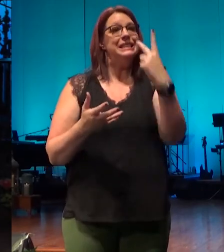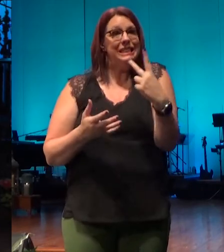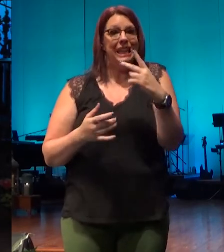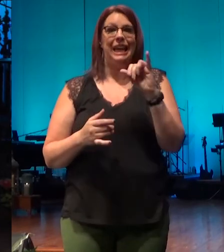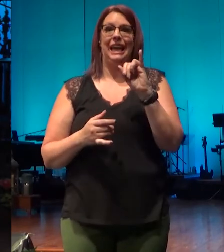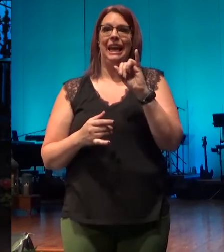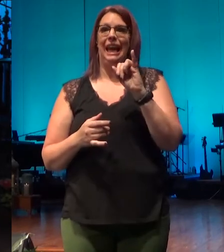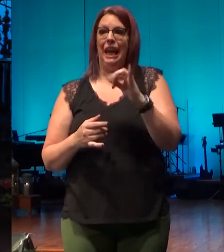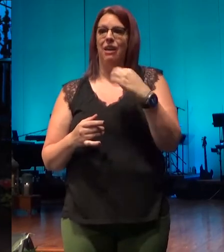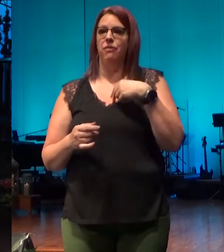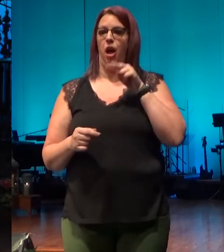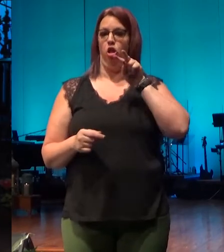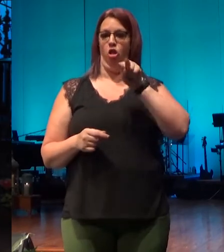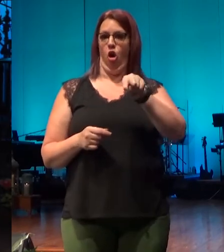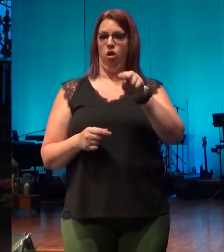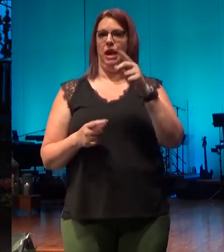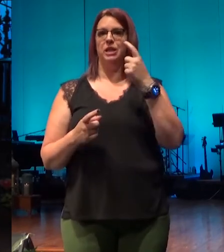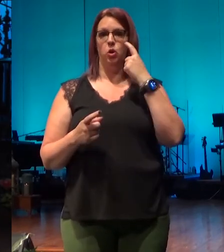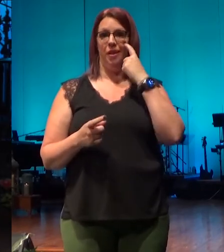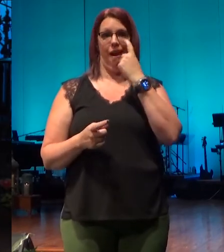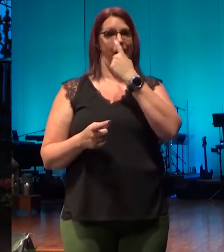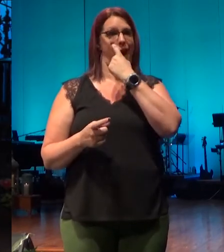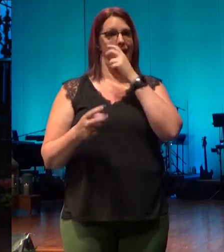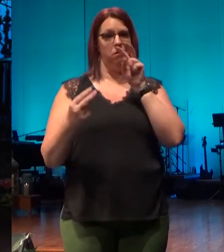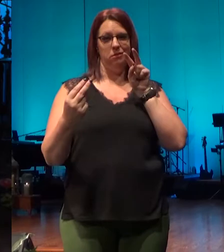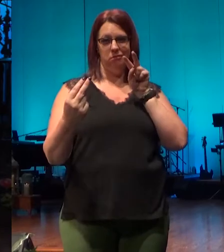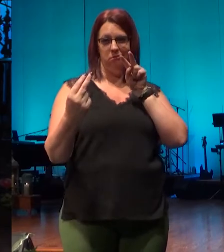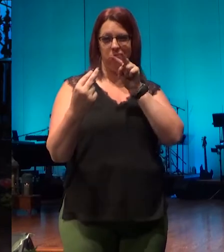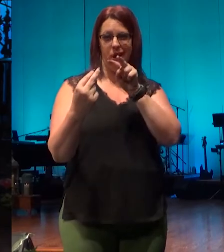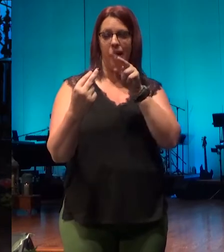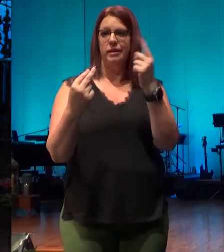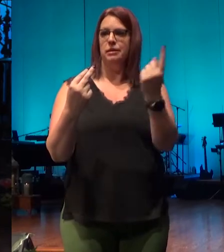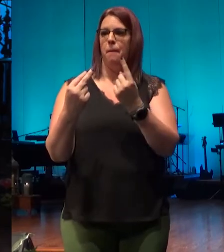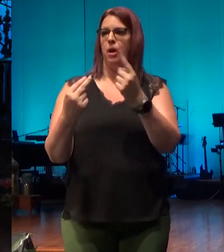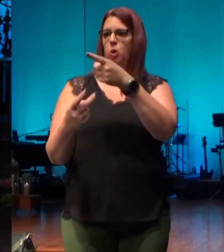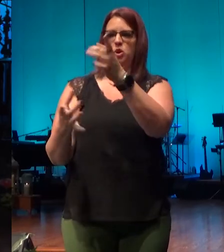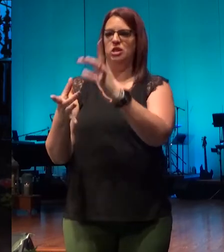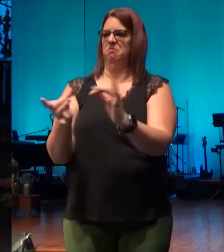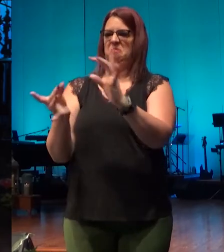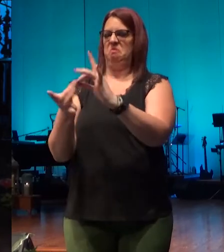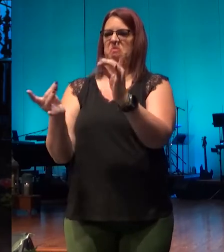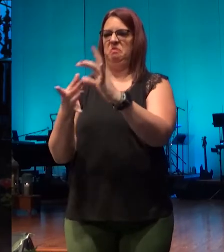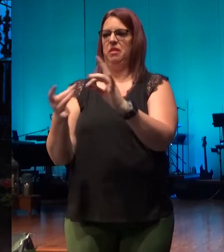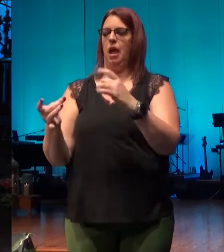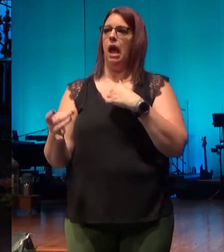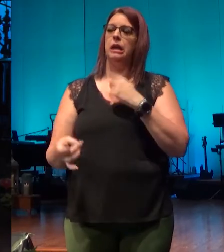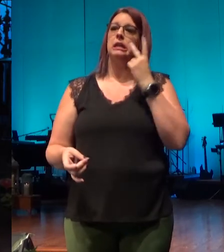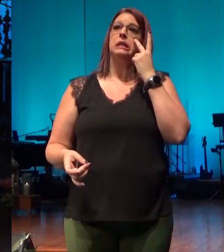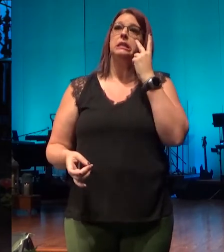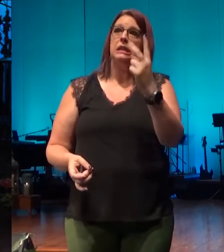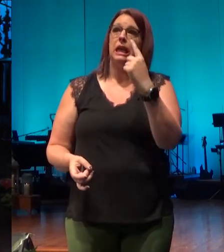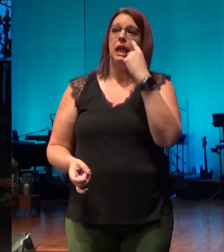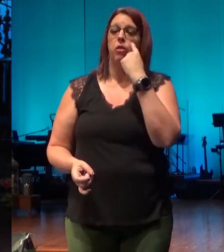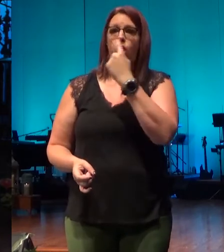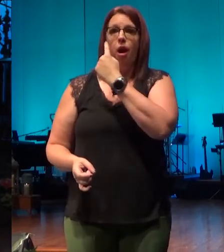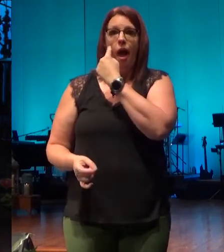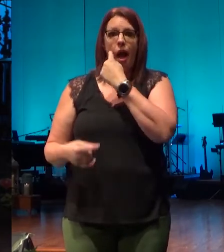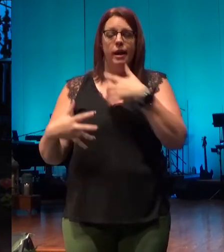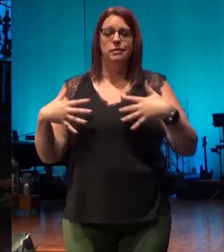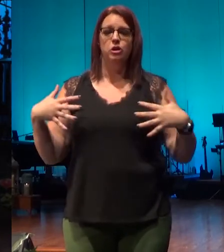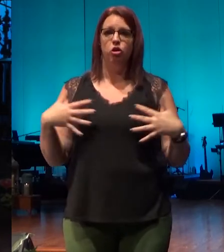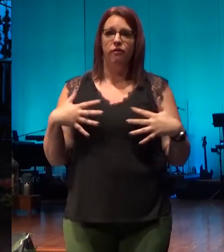look into the eyes of someone who's just spouting fear and fear and fear, I can see in the eyes how afraid they